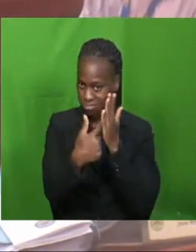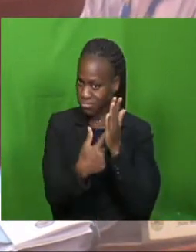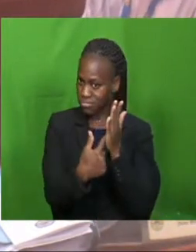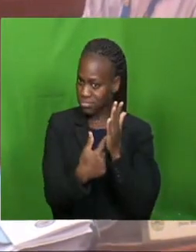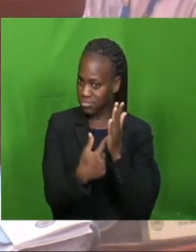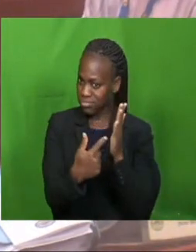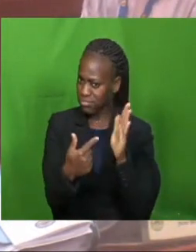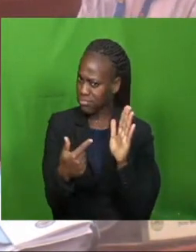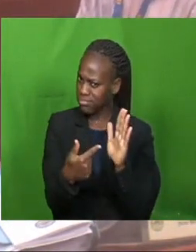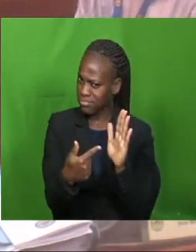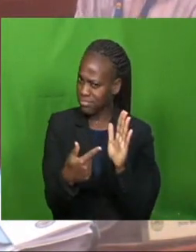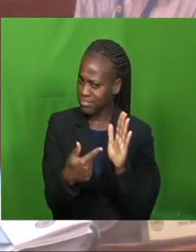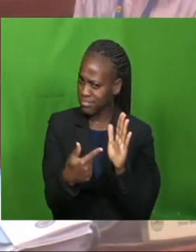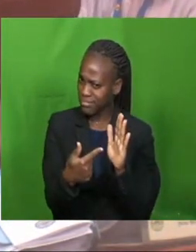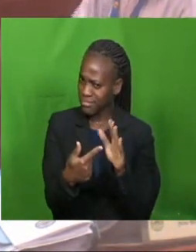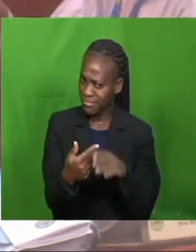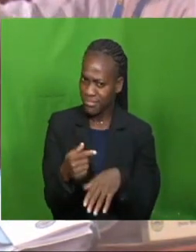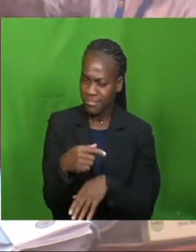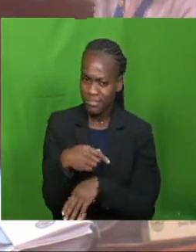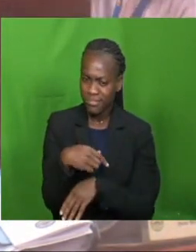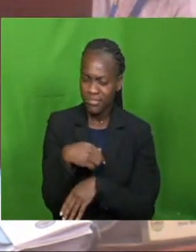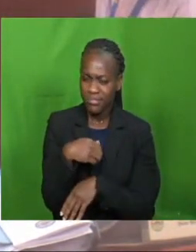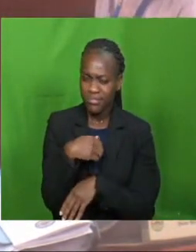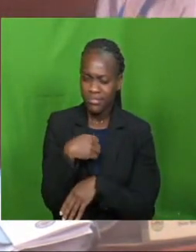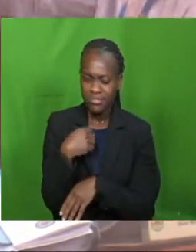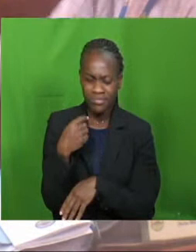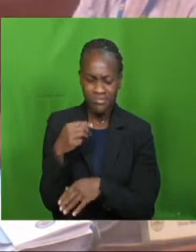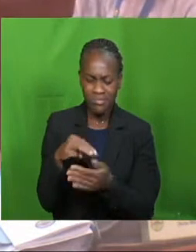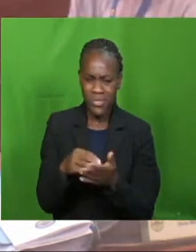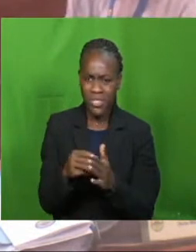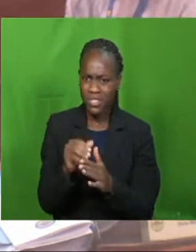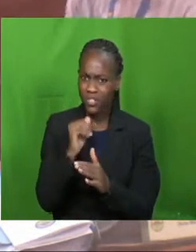it doesn't appear that they even formed a quorum